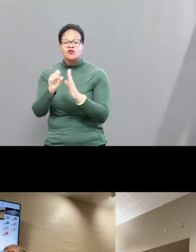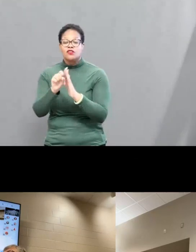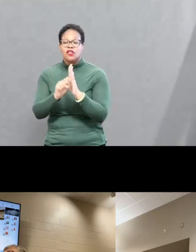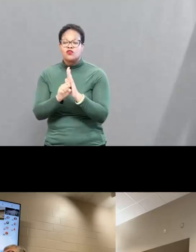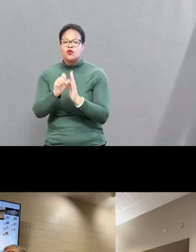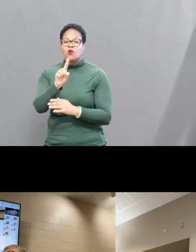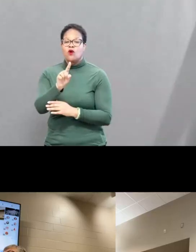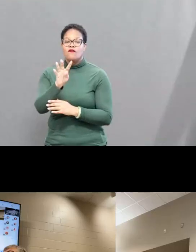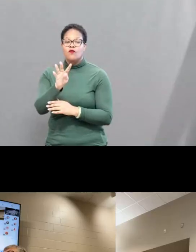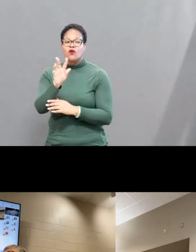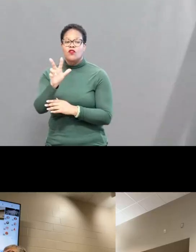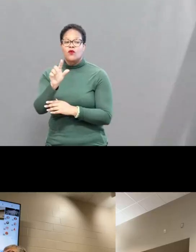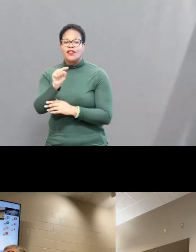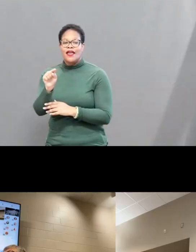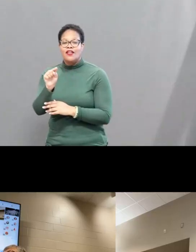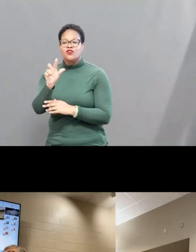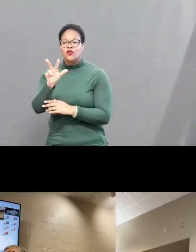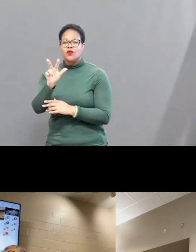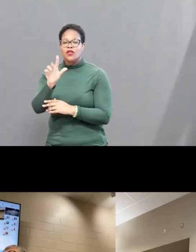Statutes